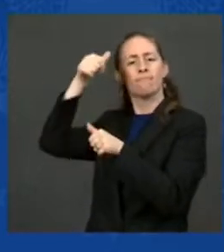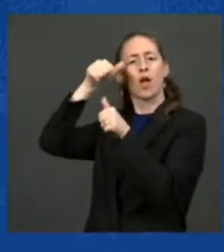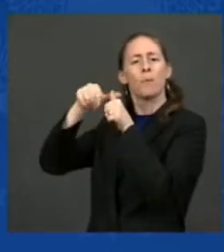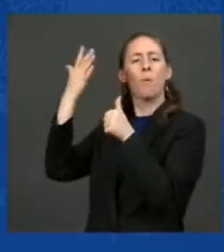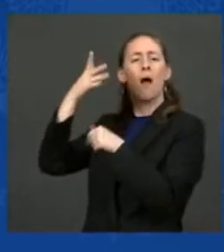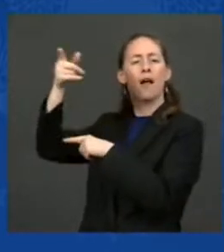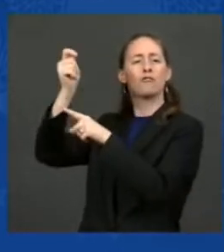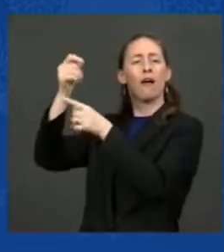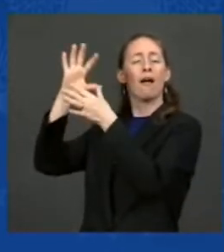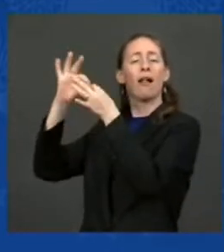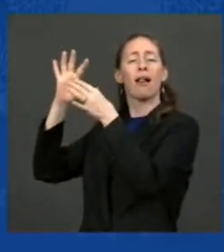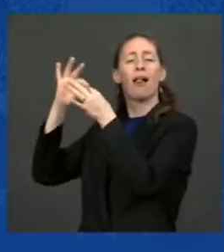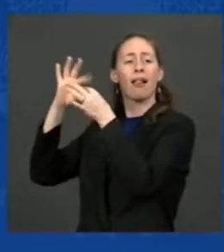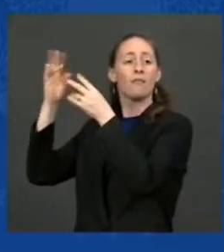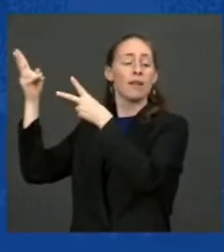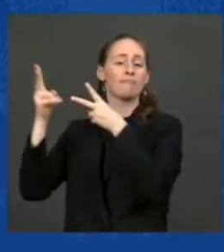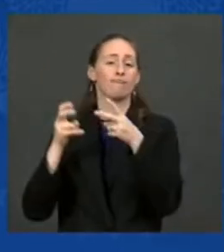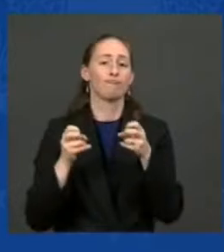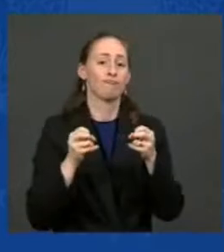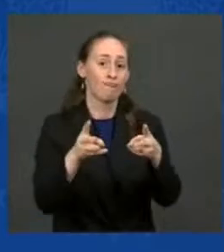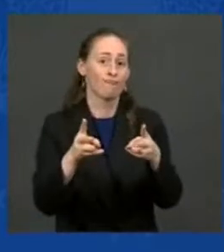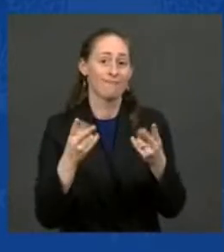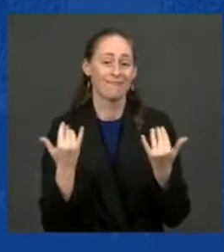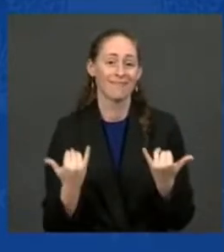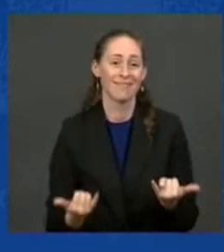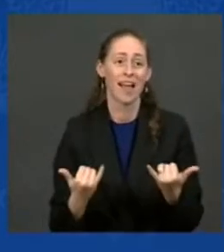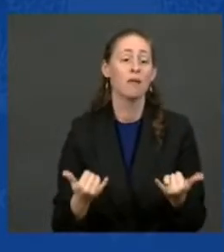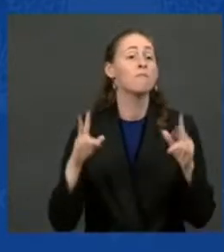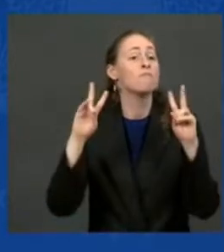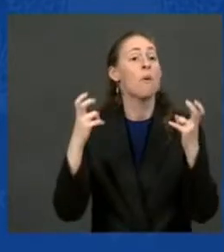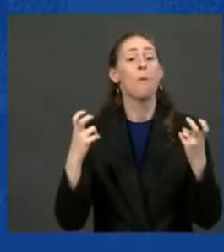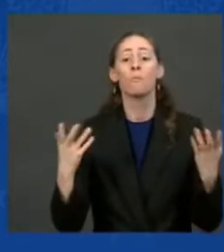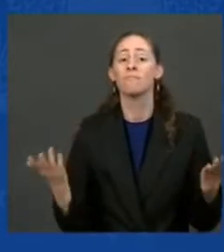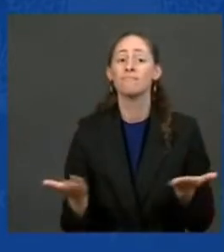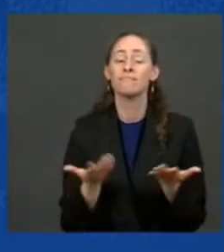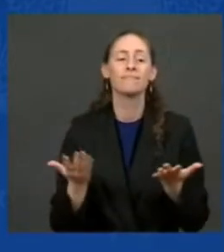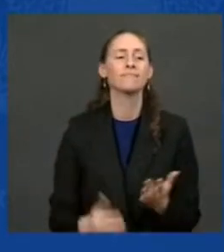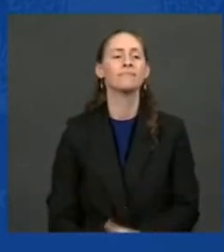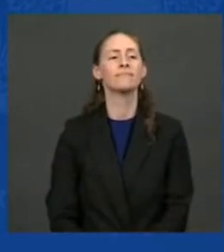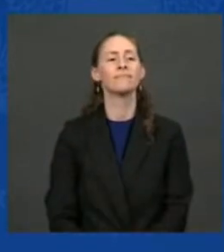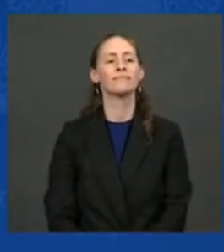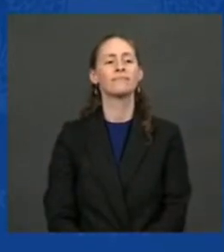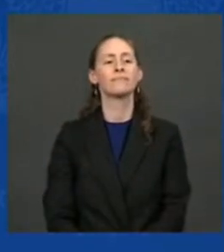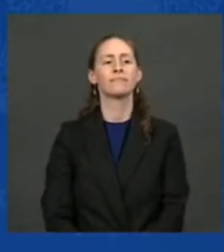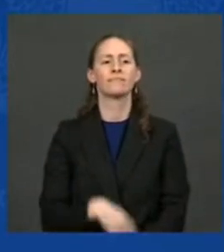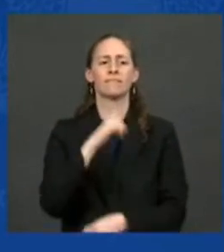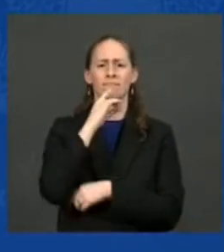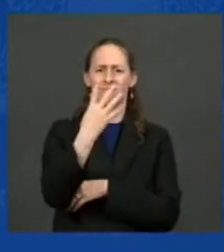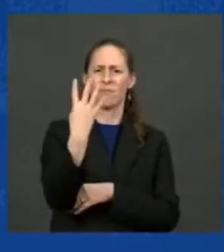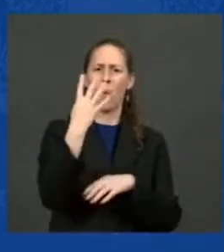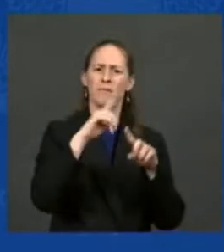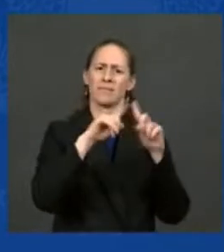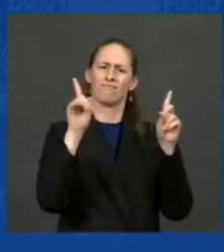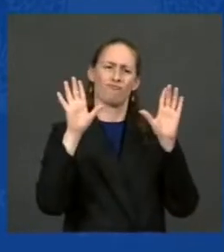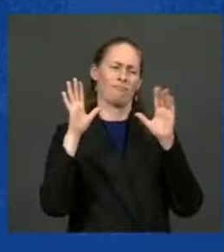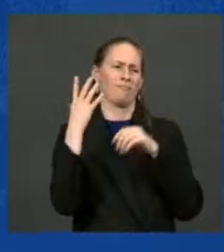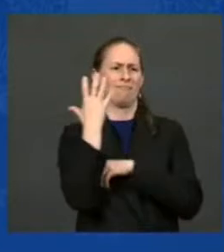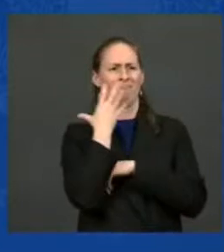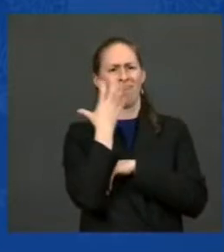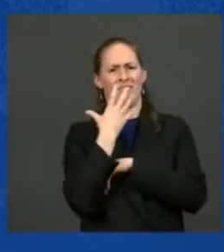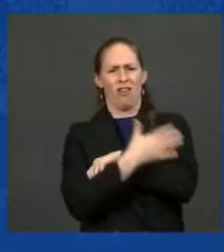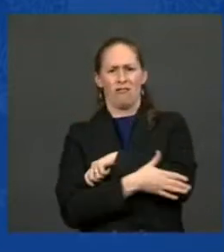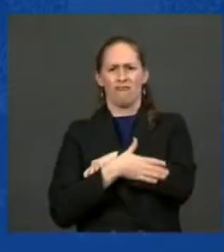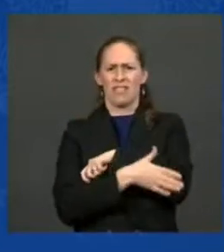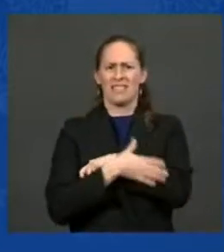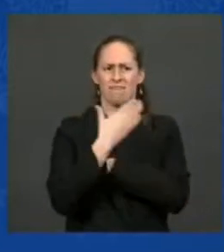trial. Let me share them with you. That 4 great nations, he said, flushed with victory and stung with injury, stay the